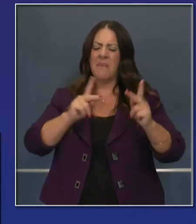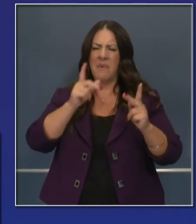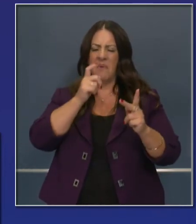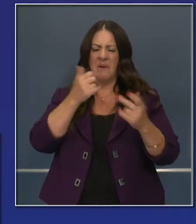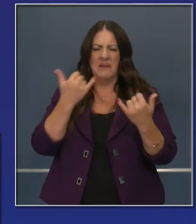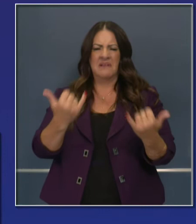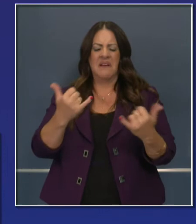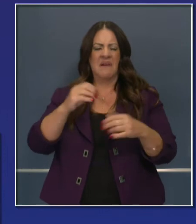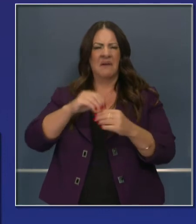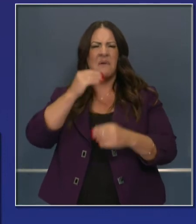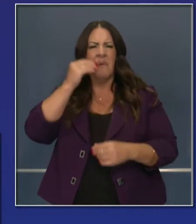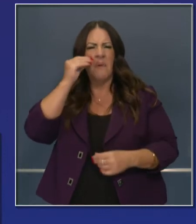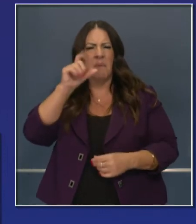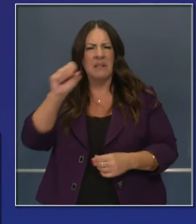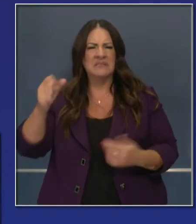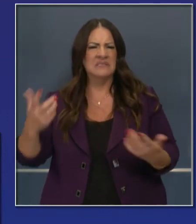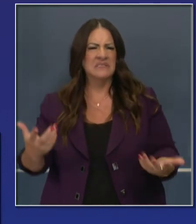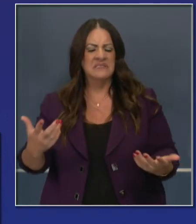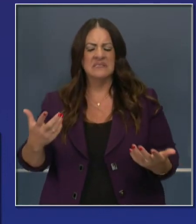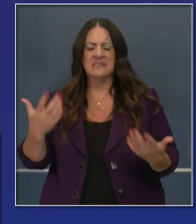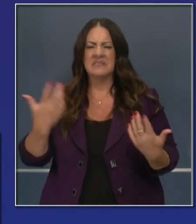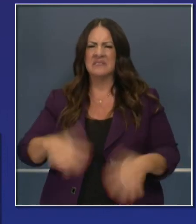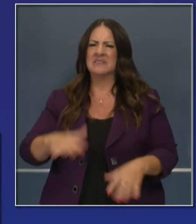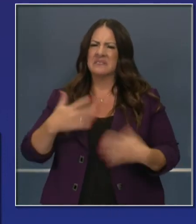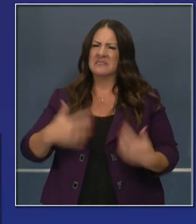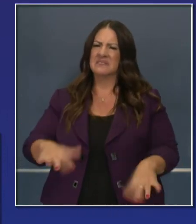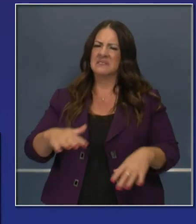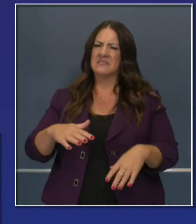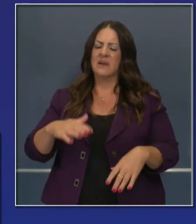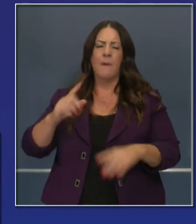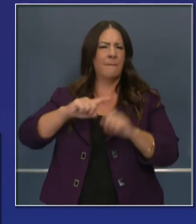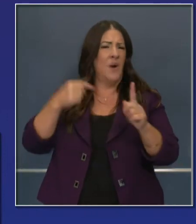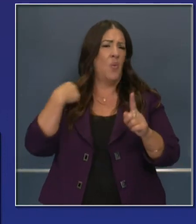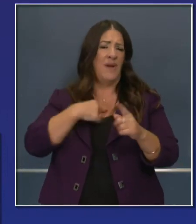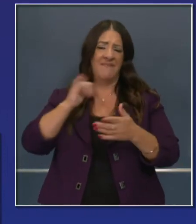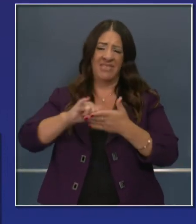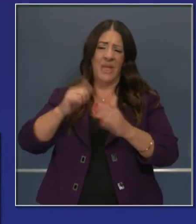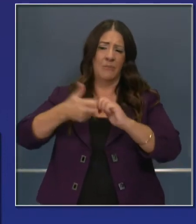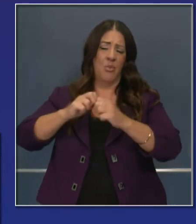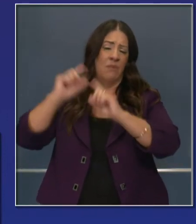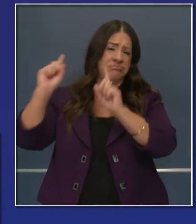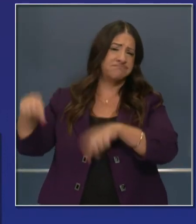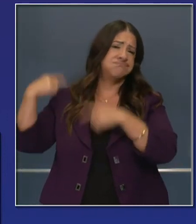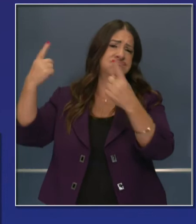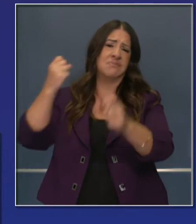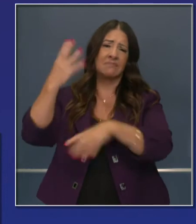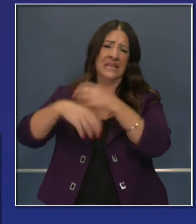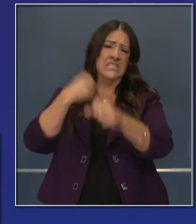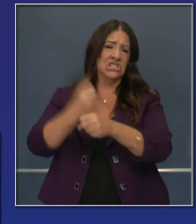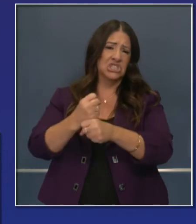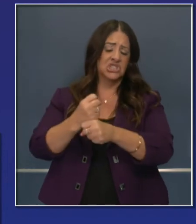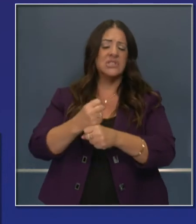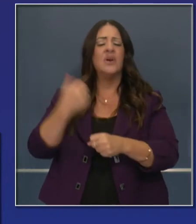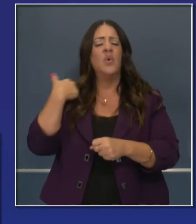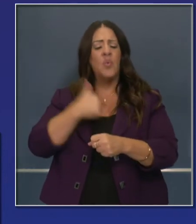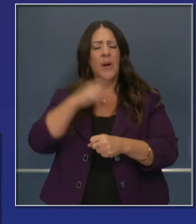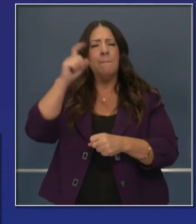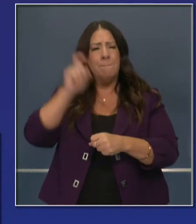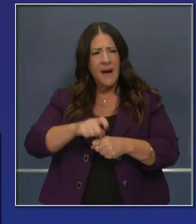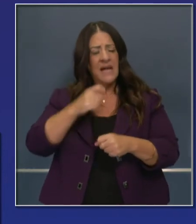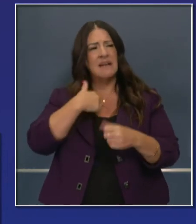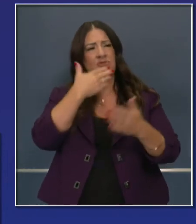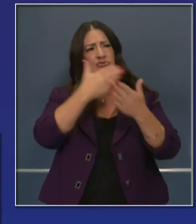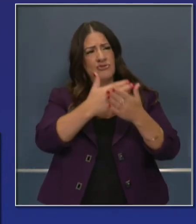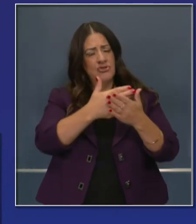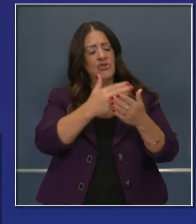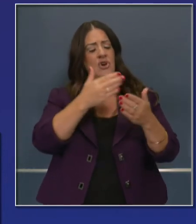that the homeless crisis in this state deserves similar attention and resolve and approach. And that's why